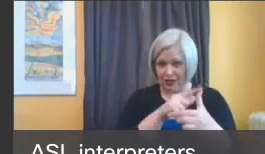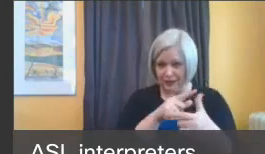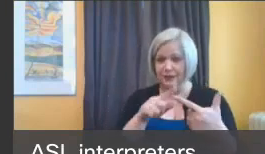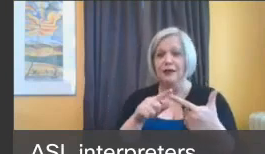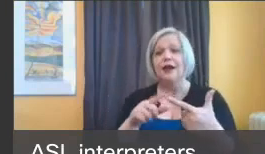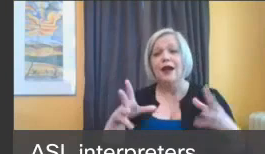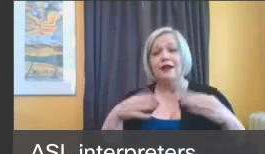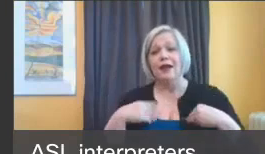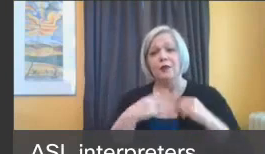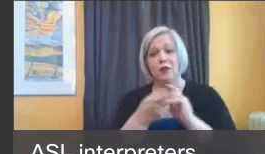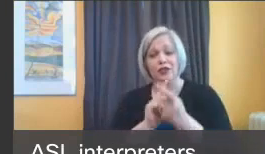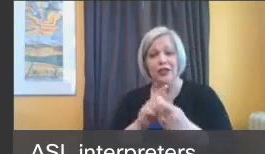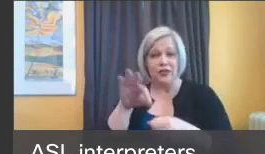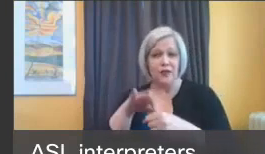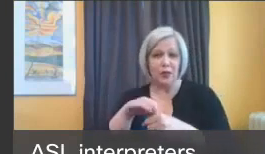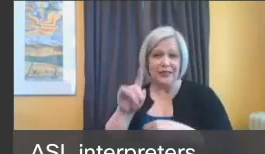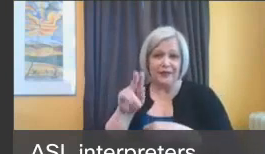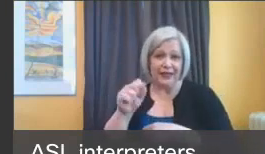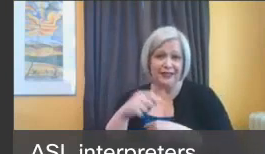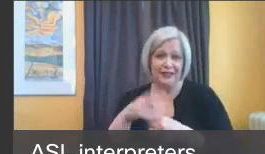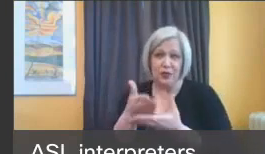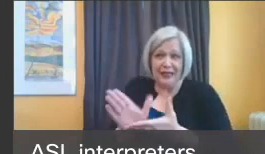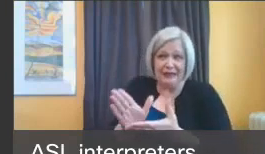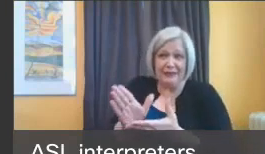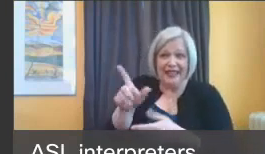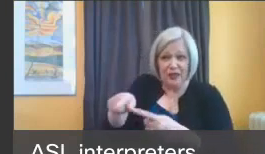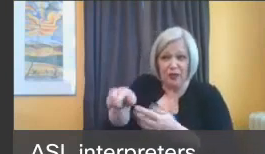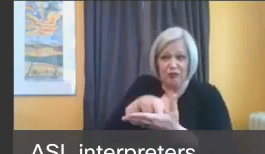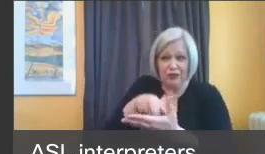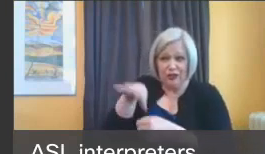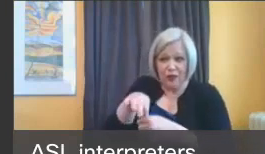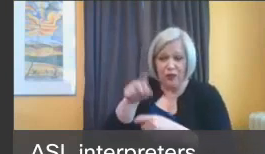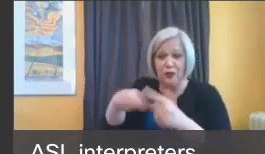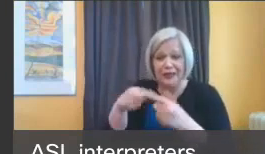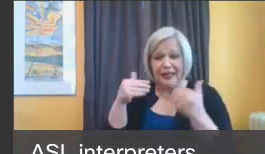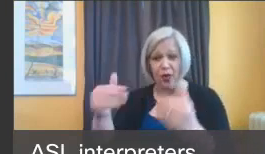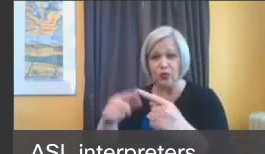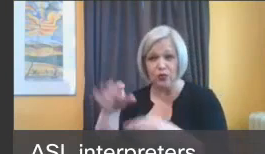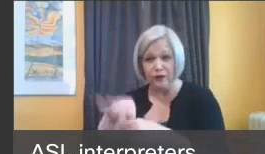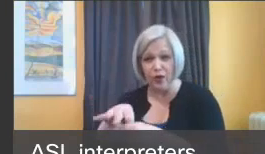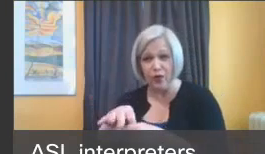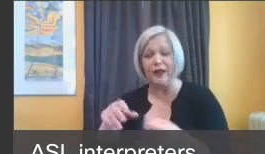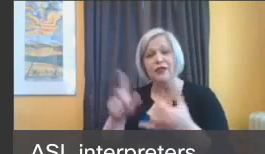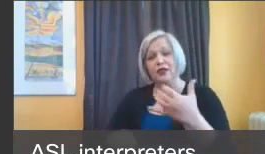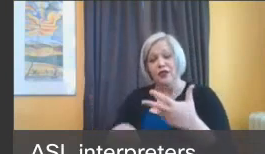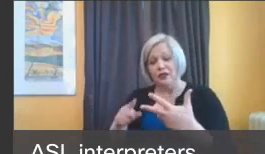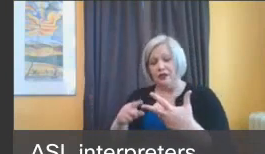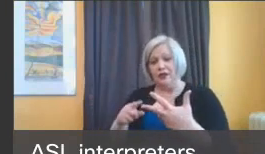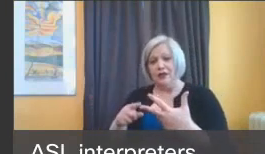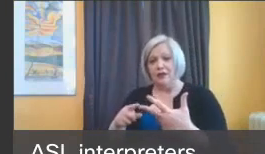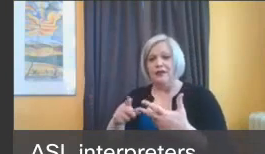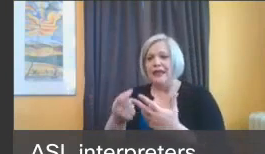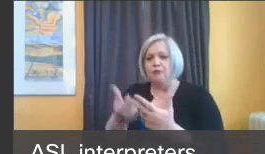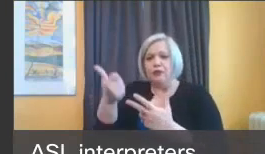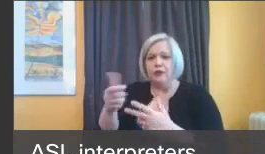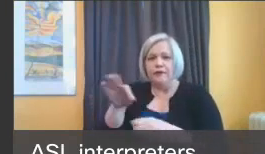or change voting devices to eliminate registered voters at the participation stage. Finally, they may purge voters ahead of the next election